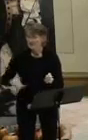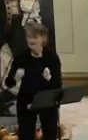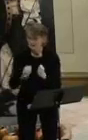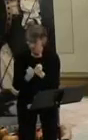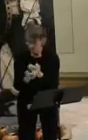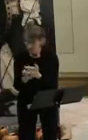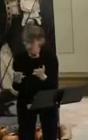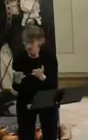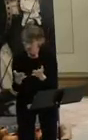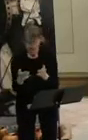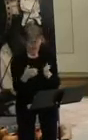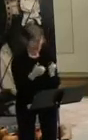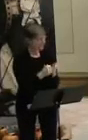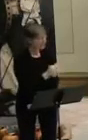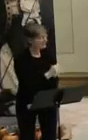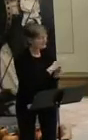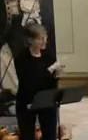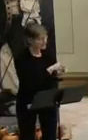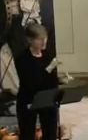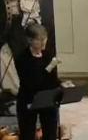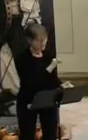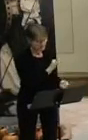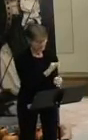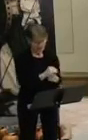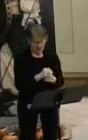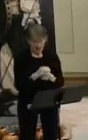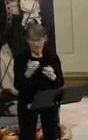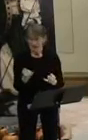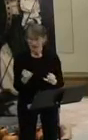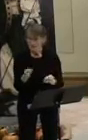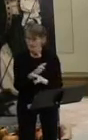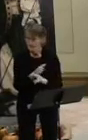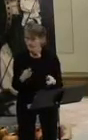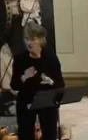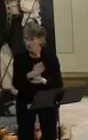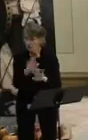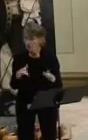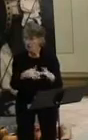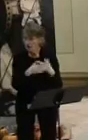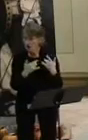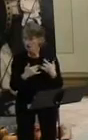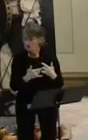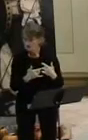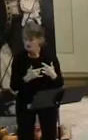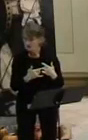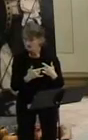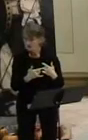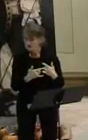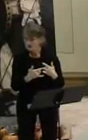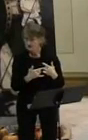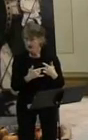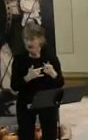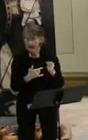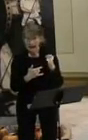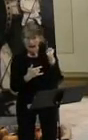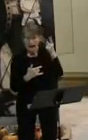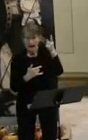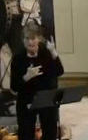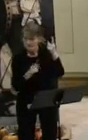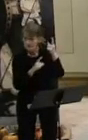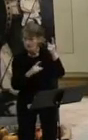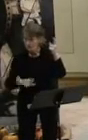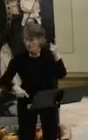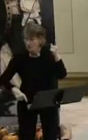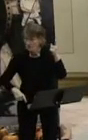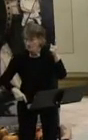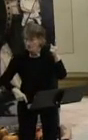all. As we now prepare our hearts, let's ask the Lord to do some scrubbing. Let's ask the